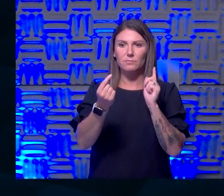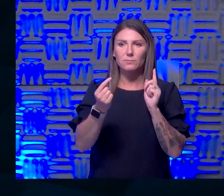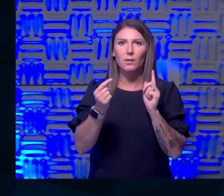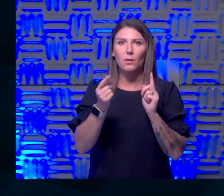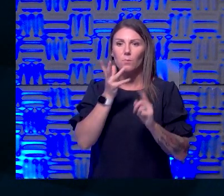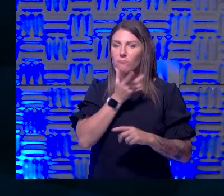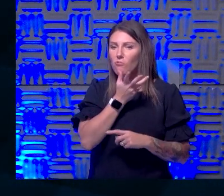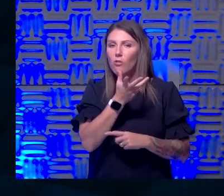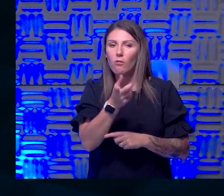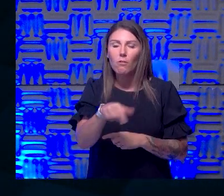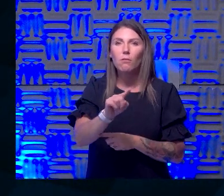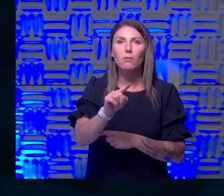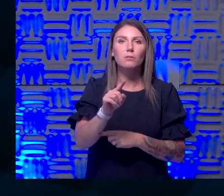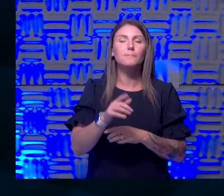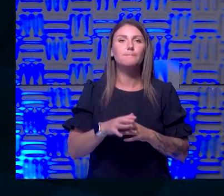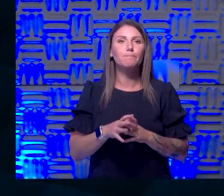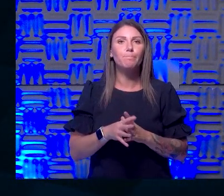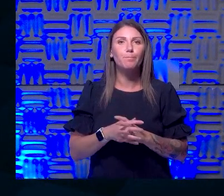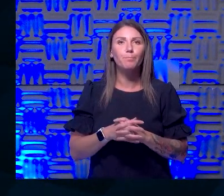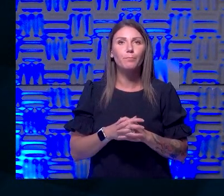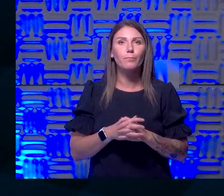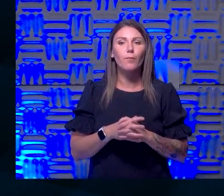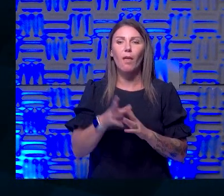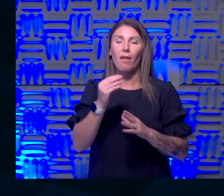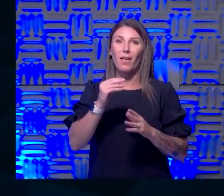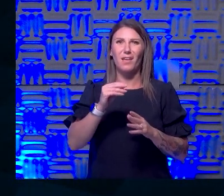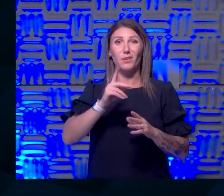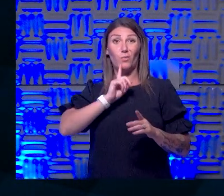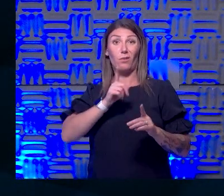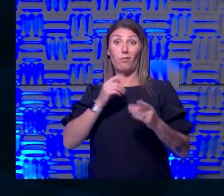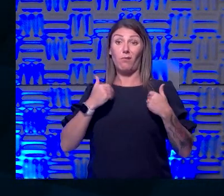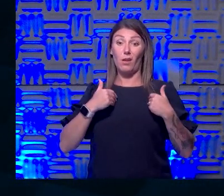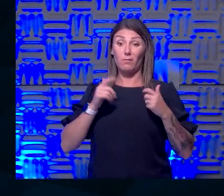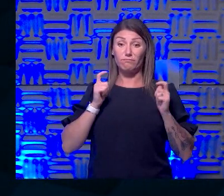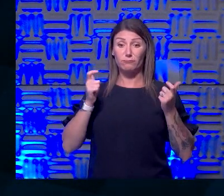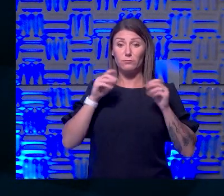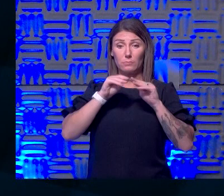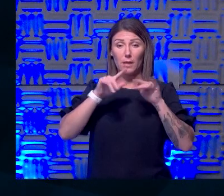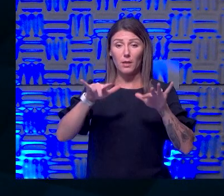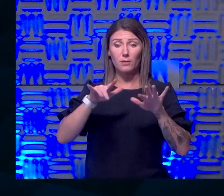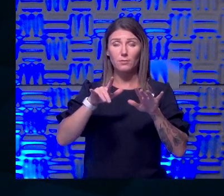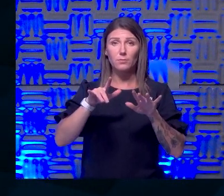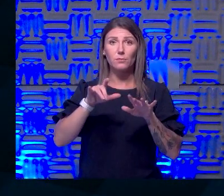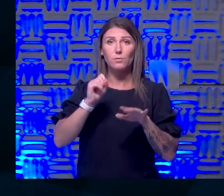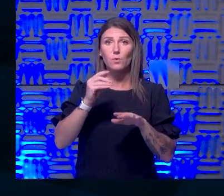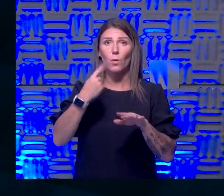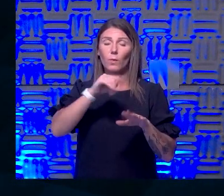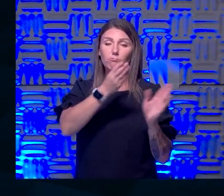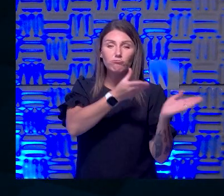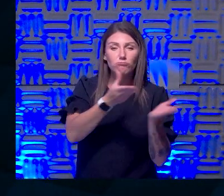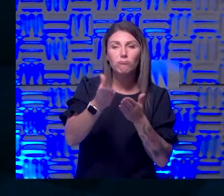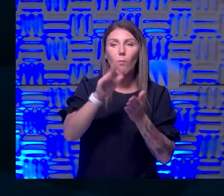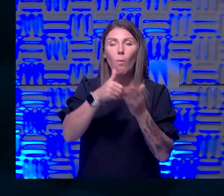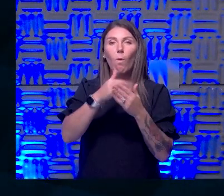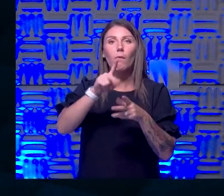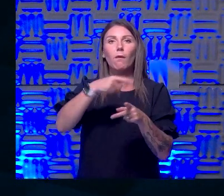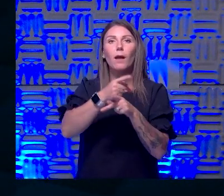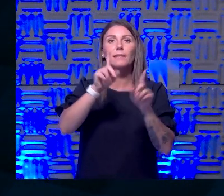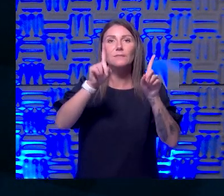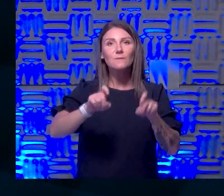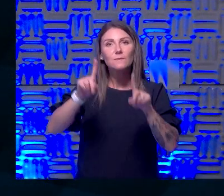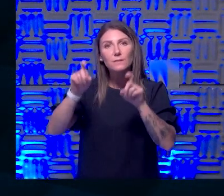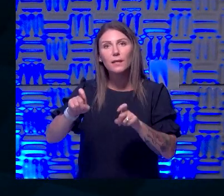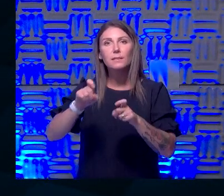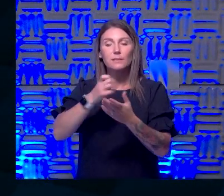rural. They've got them, and yet they have big outbreaks. So we have taken in all sorts of testing equipment and assisted the